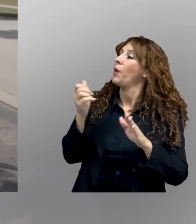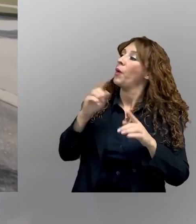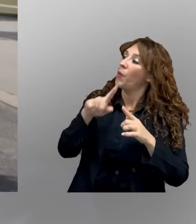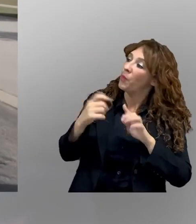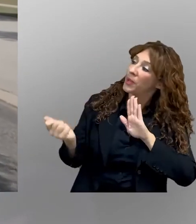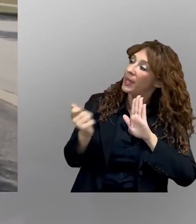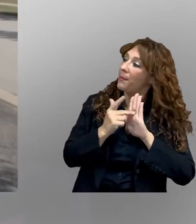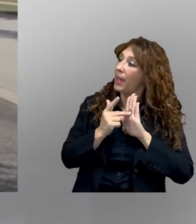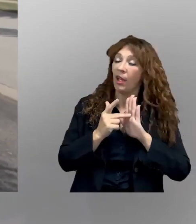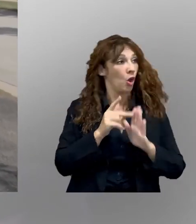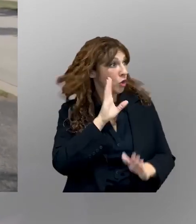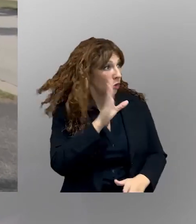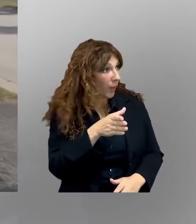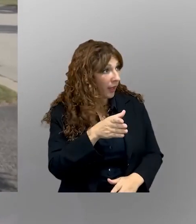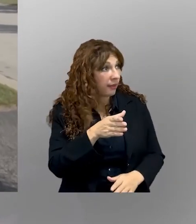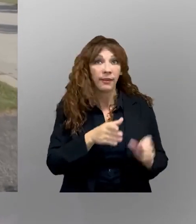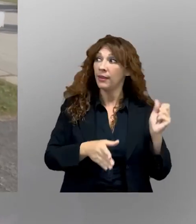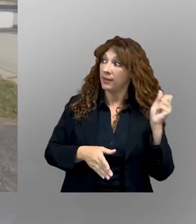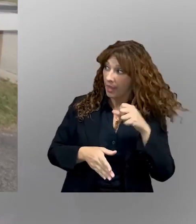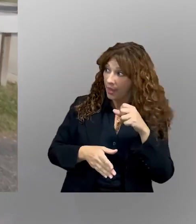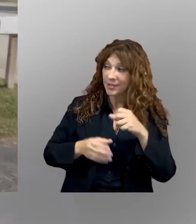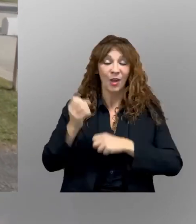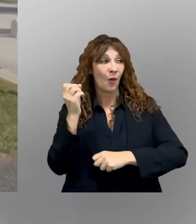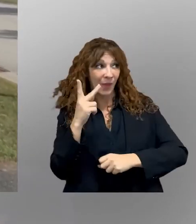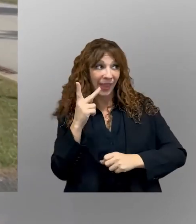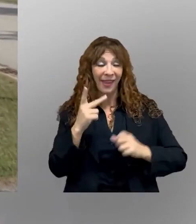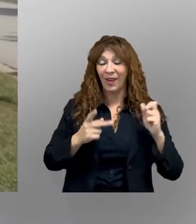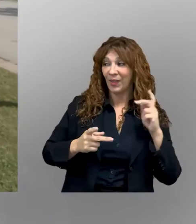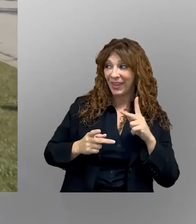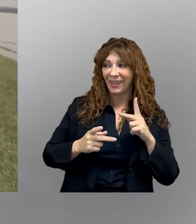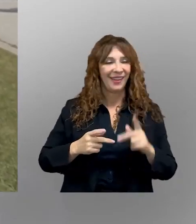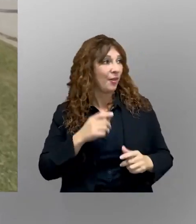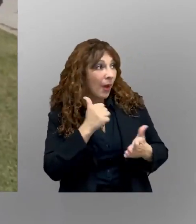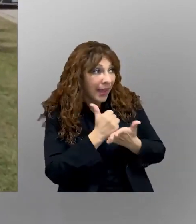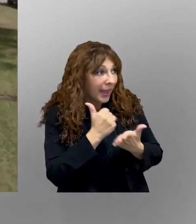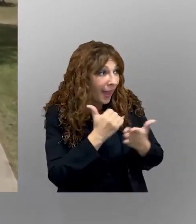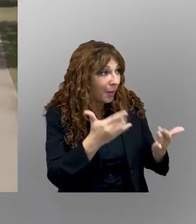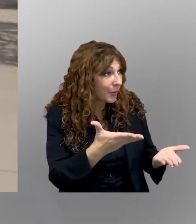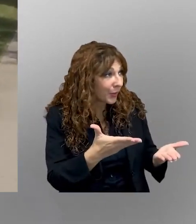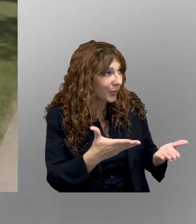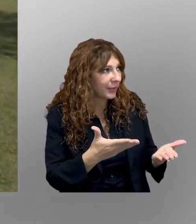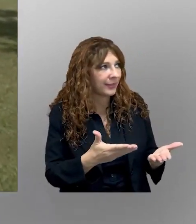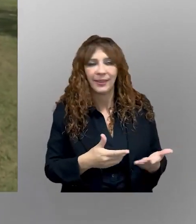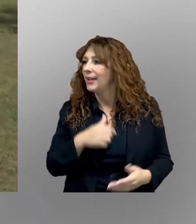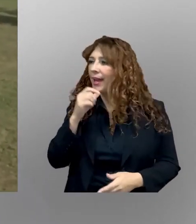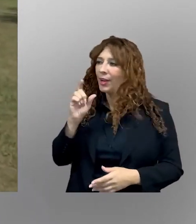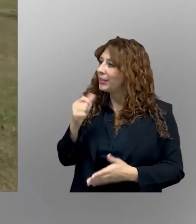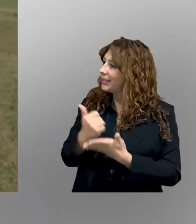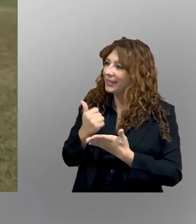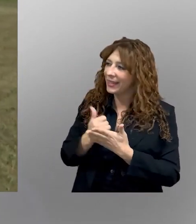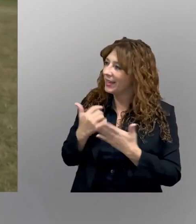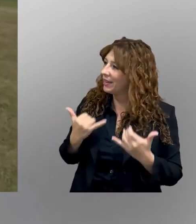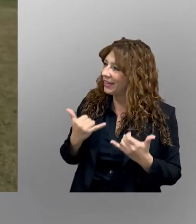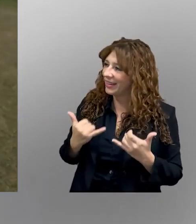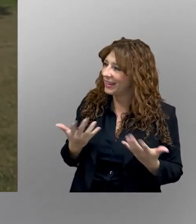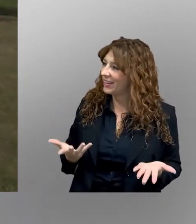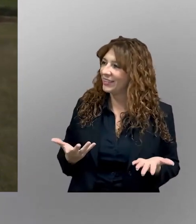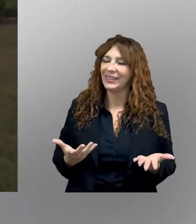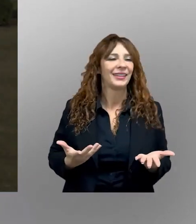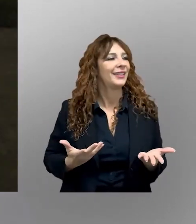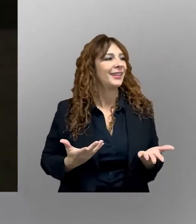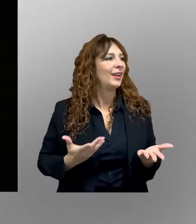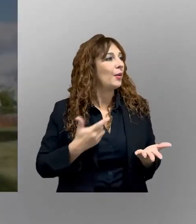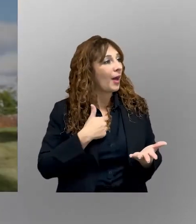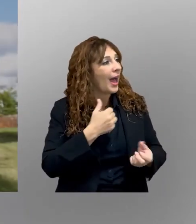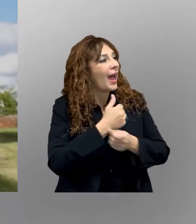back. Oh, you will? Yes. Okay. Okay. That means I want to help you. The house will look nice and clean though, so